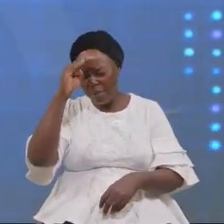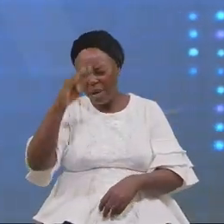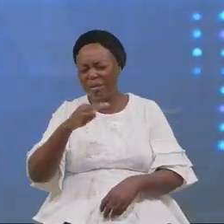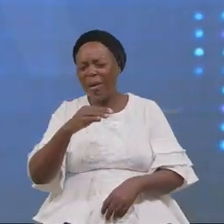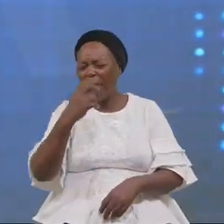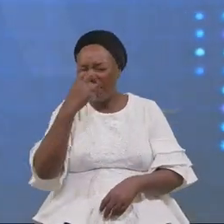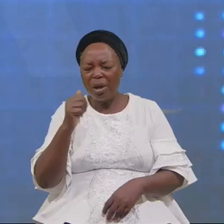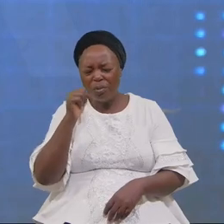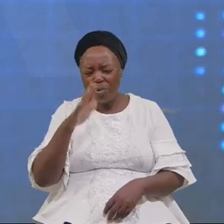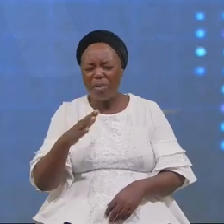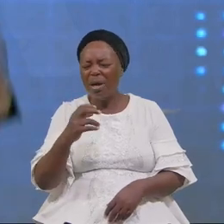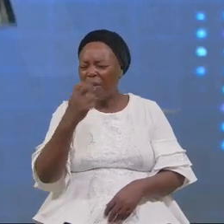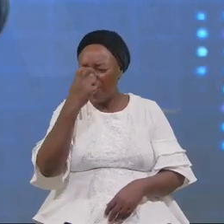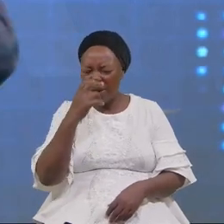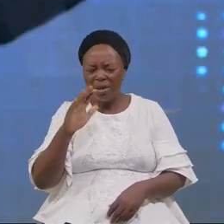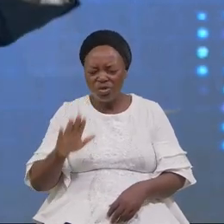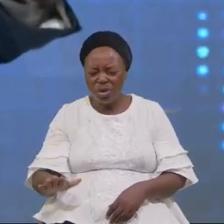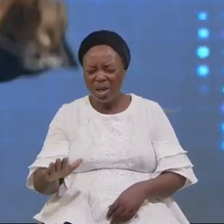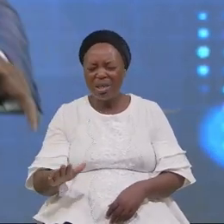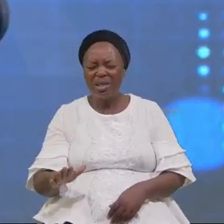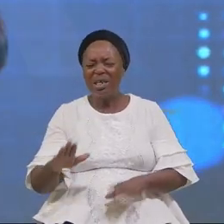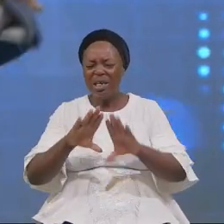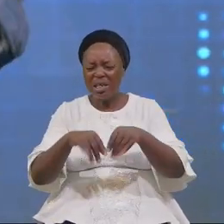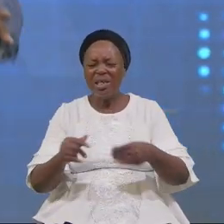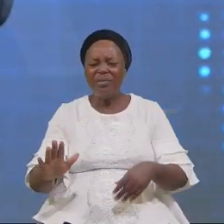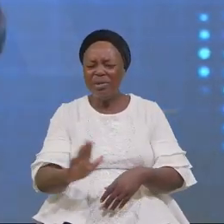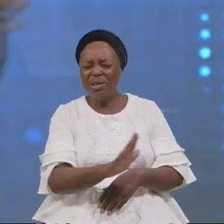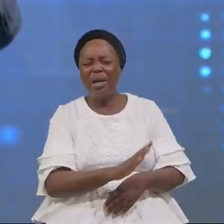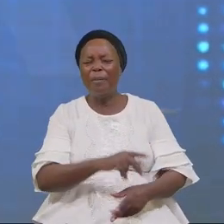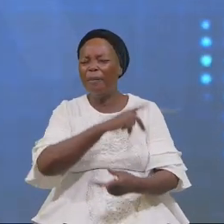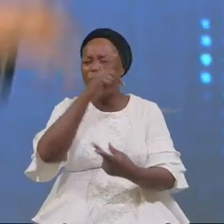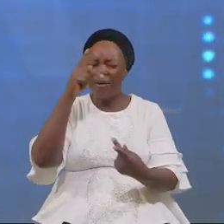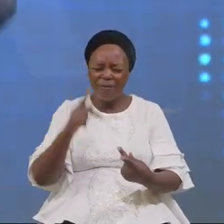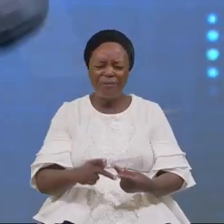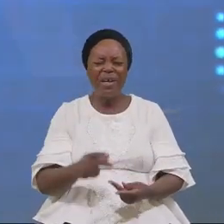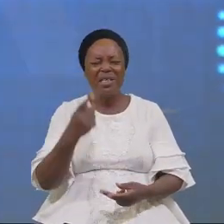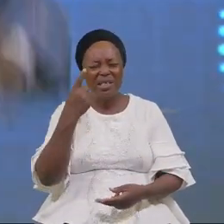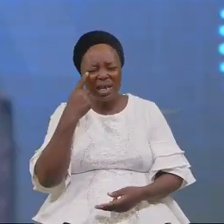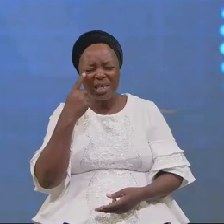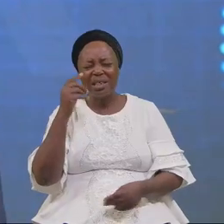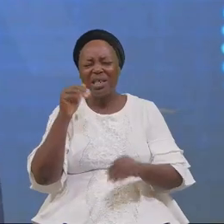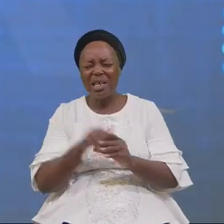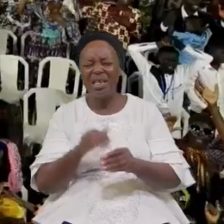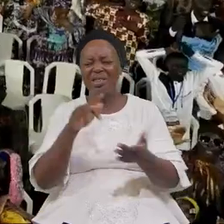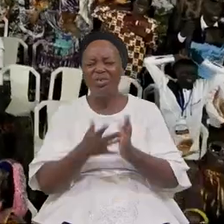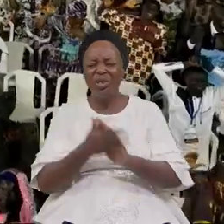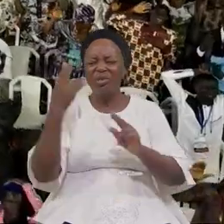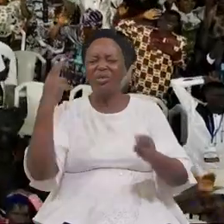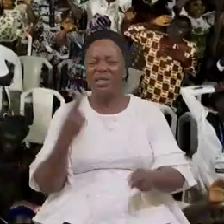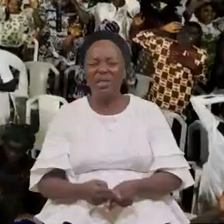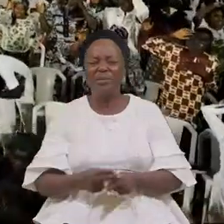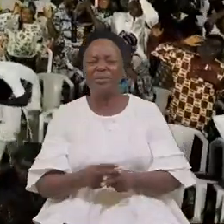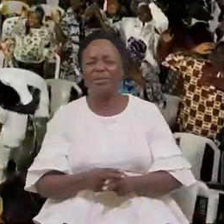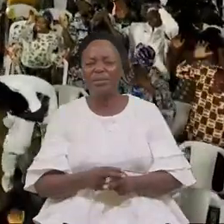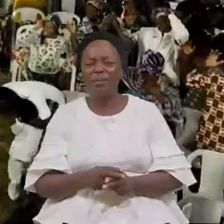woman, blind child. Give them perfect sight in Jesus' name.